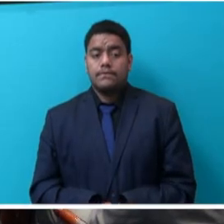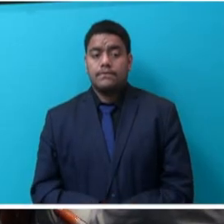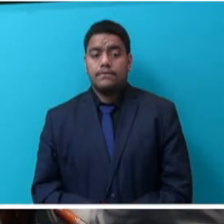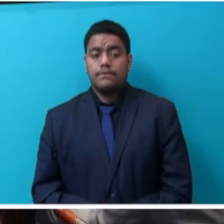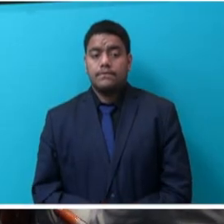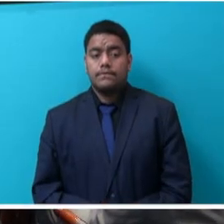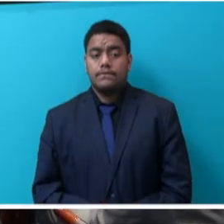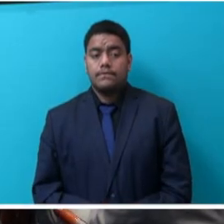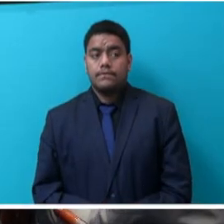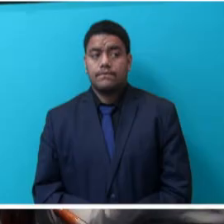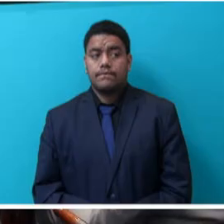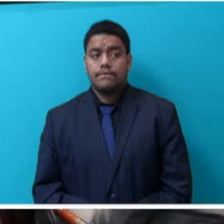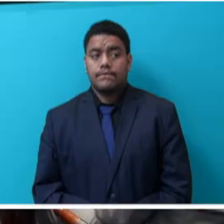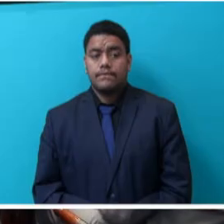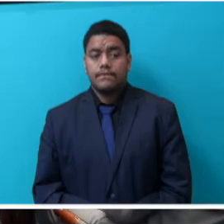The